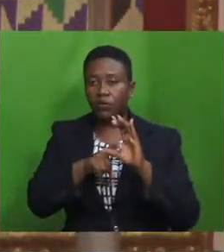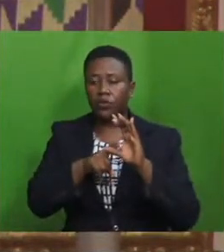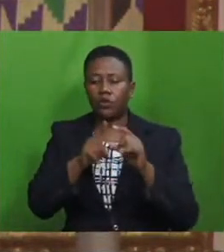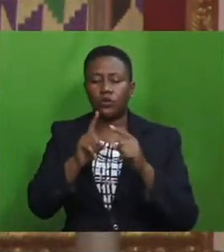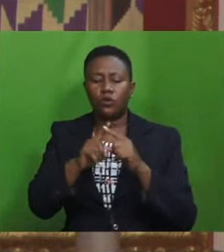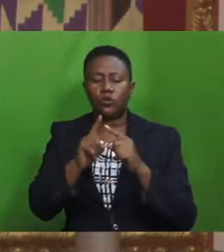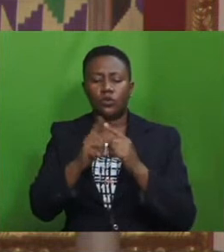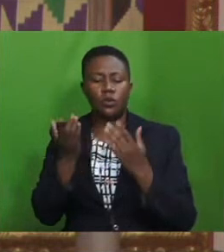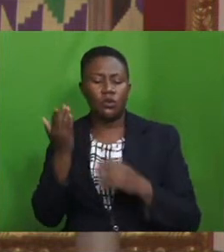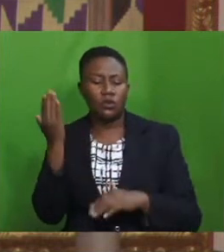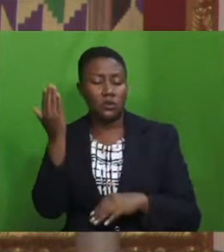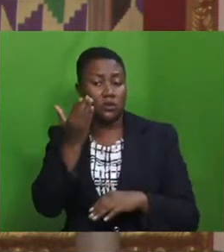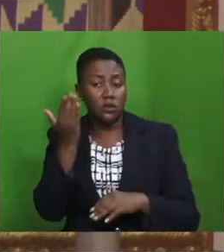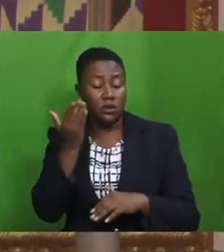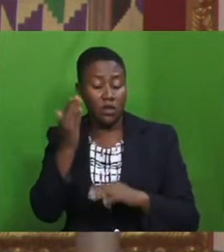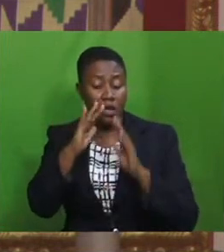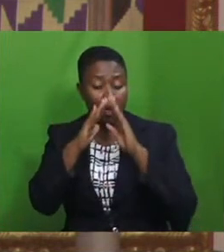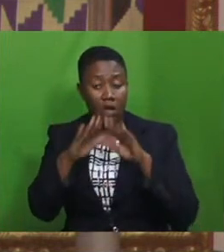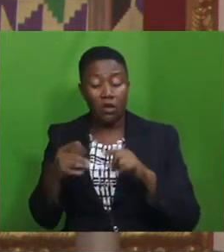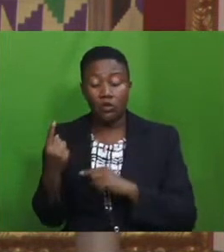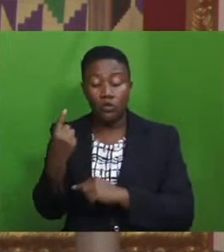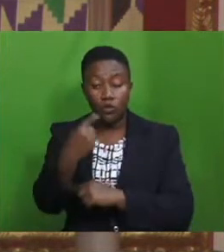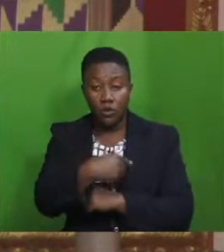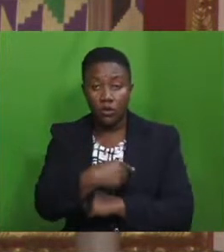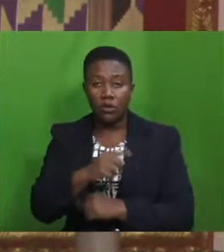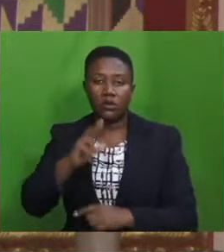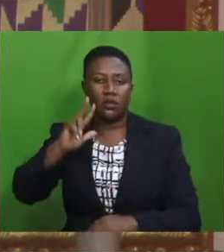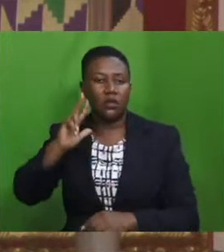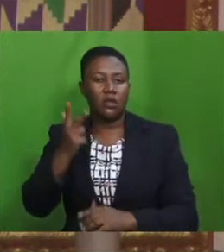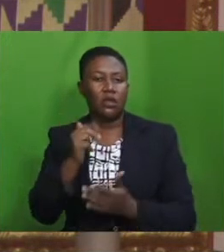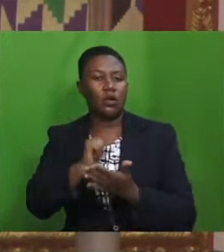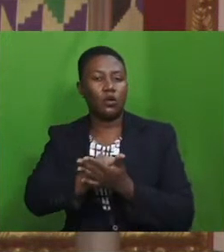House today, 3rd August